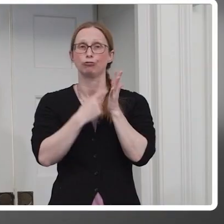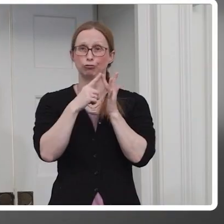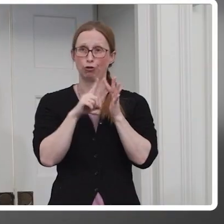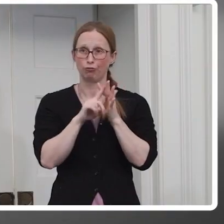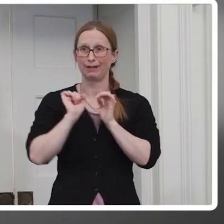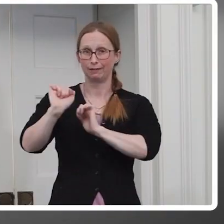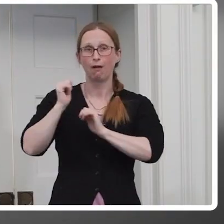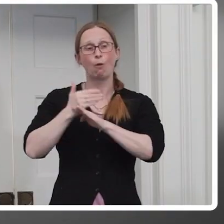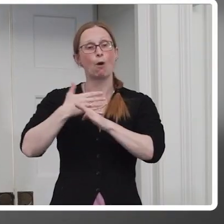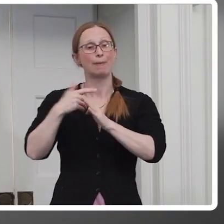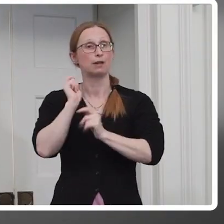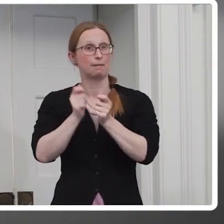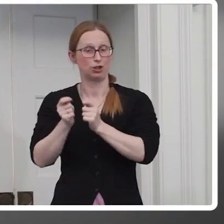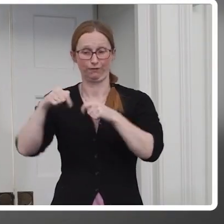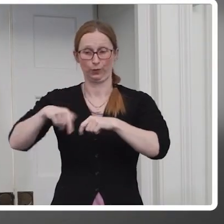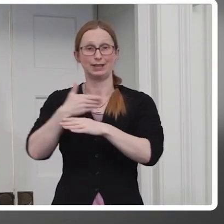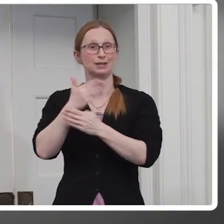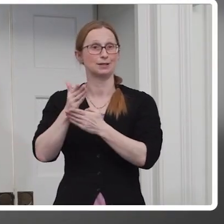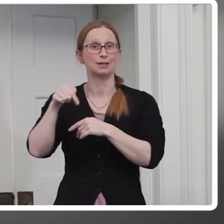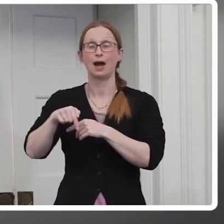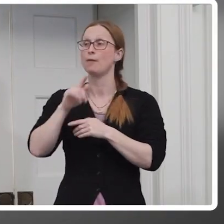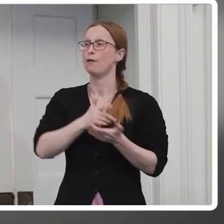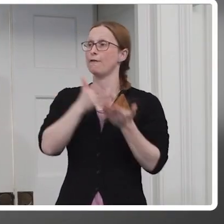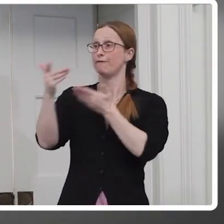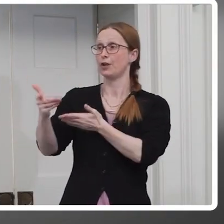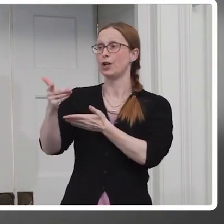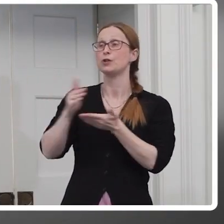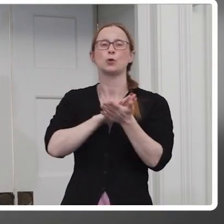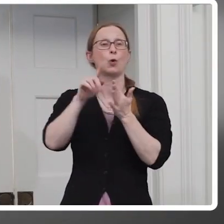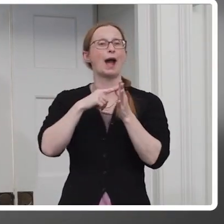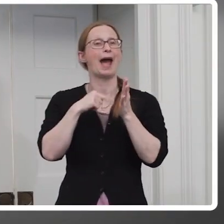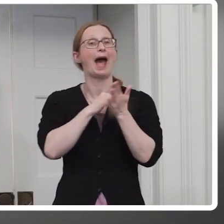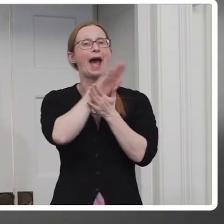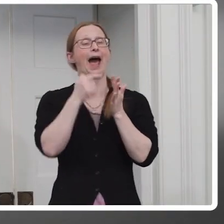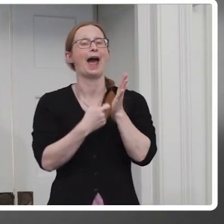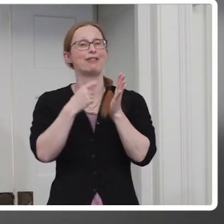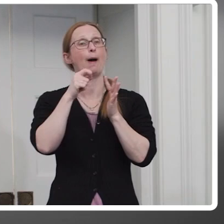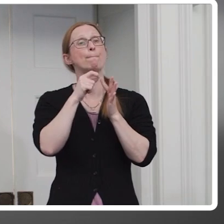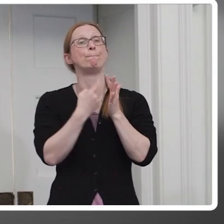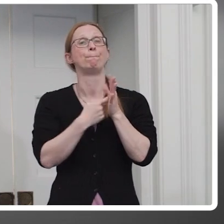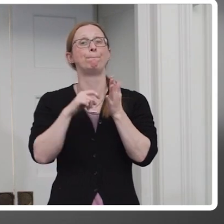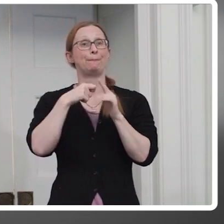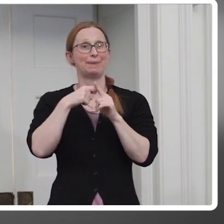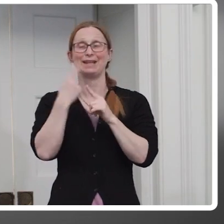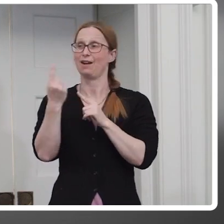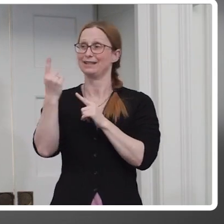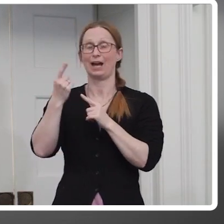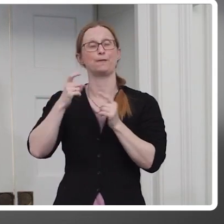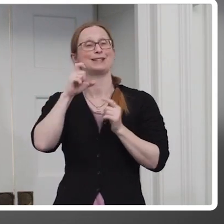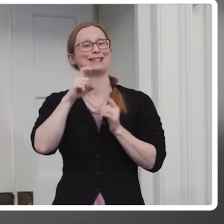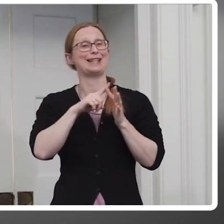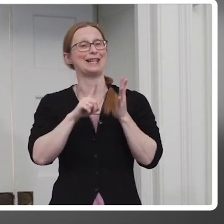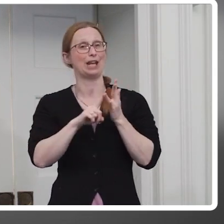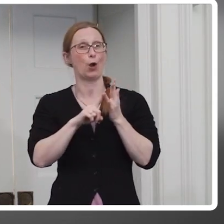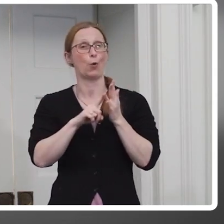was commissioned as part of this project. But first I will hand over to Heather Peake, Artistic Director and CEO at DASH, who is kindly moderating